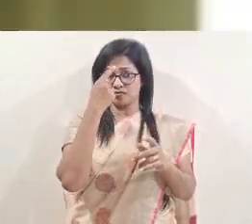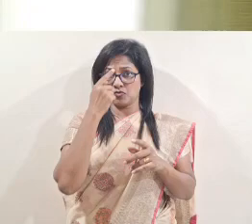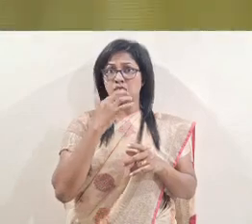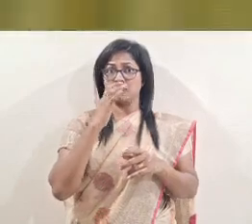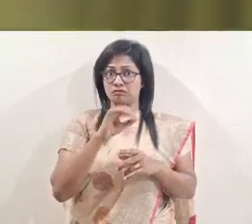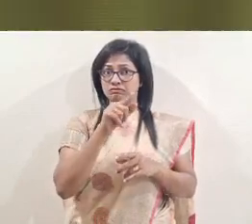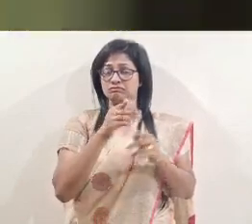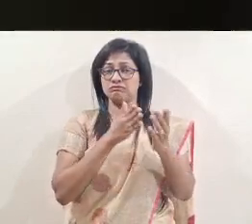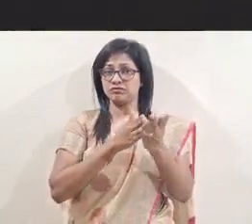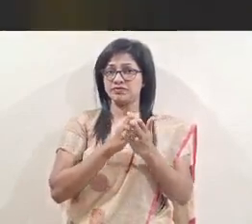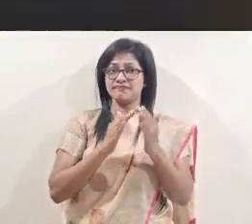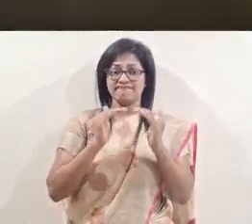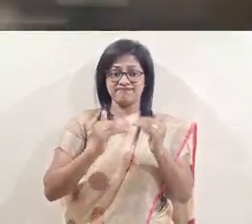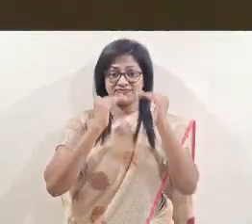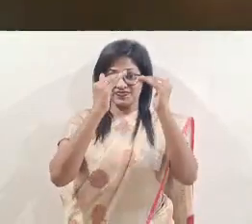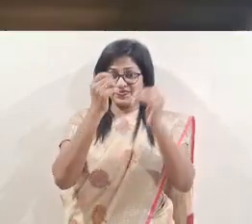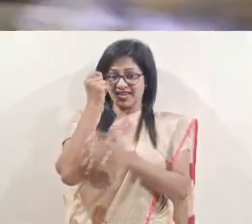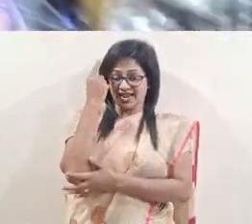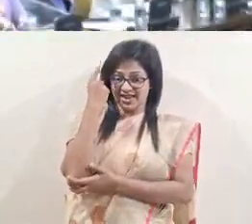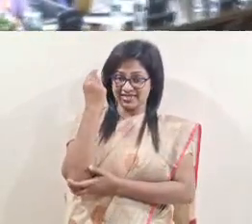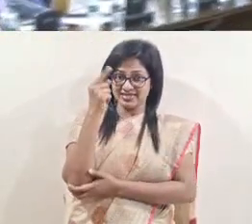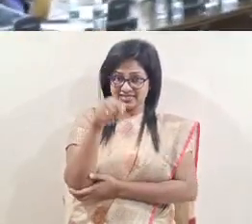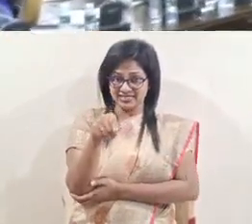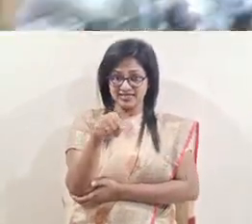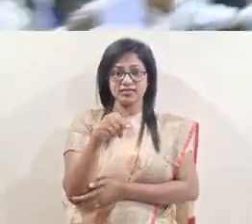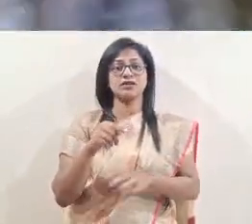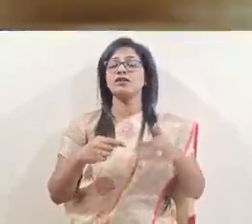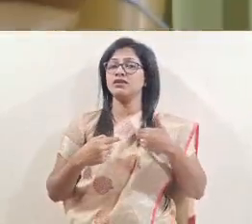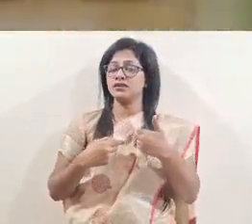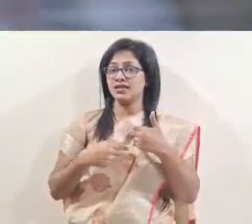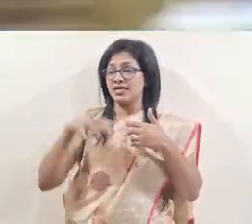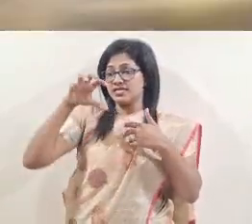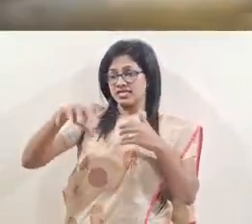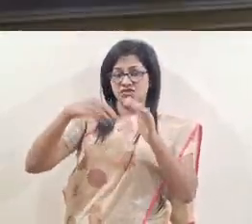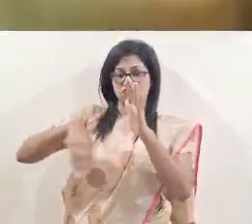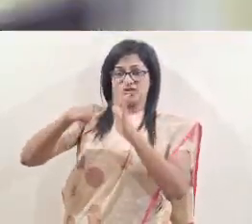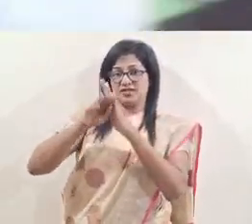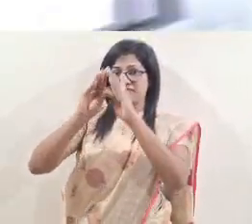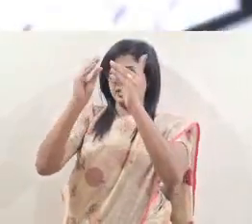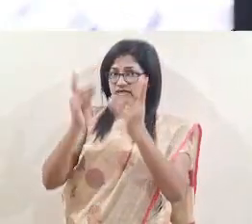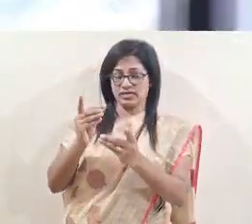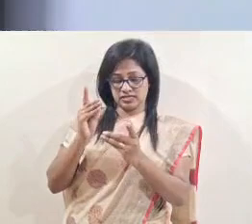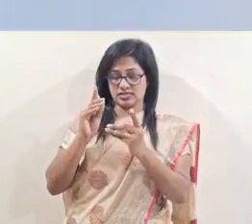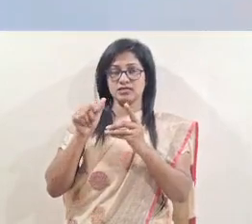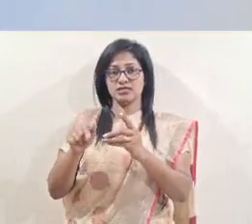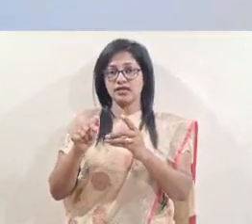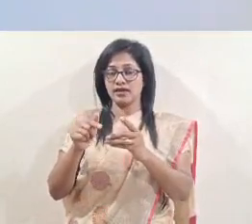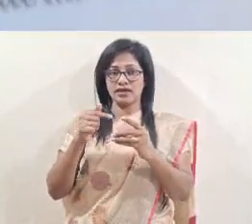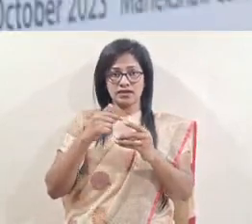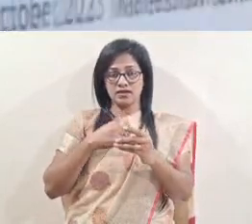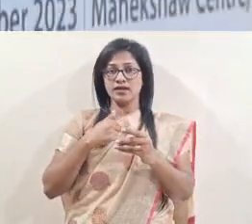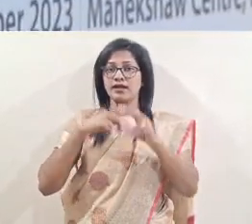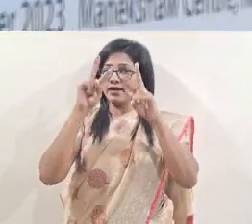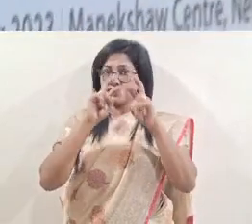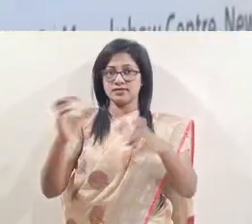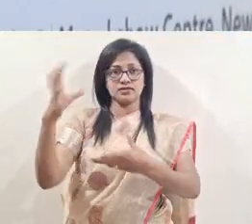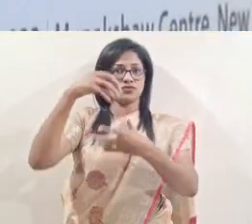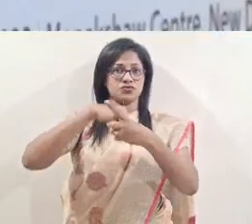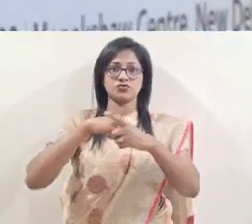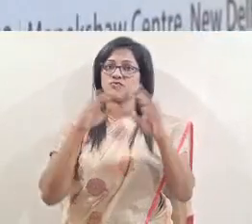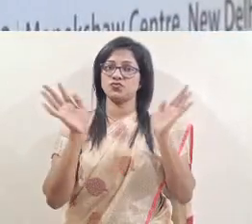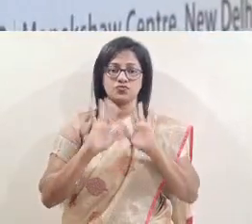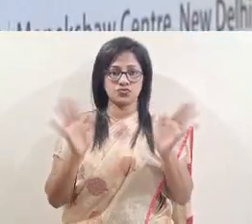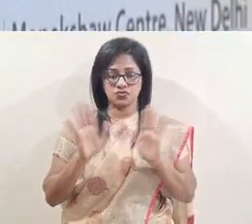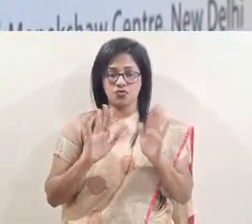to the scale of understanding the No, sir. station? Station level design is not being considered in our research, and parking we